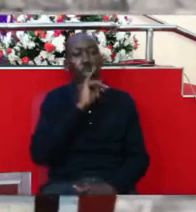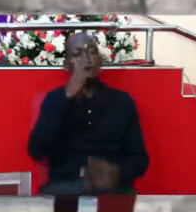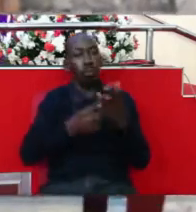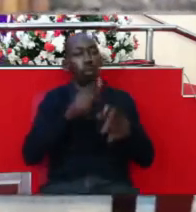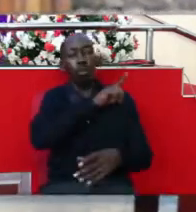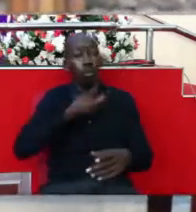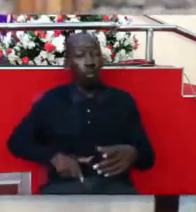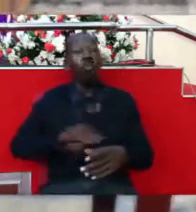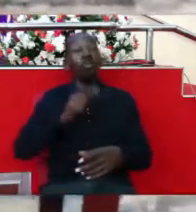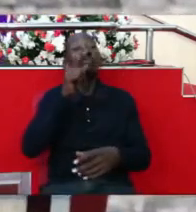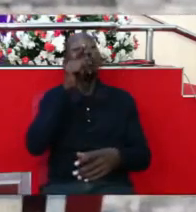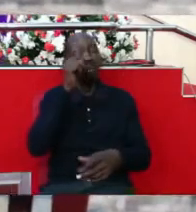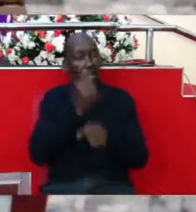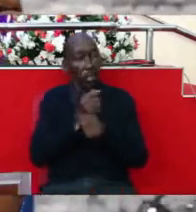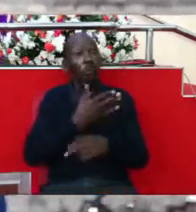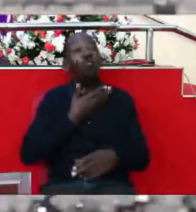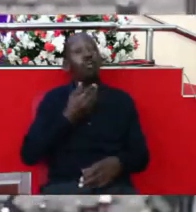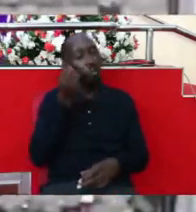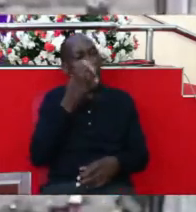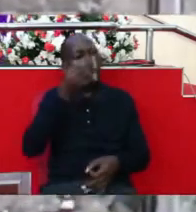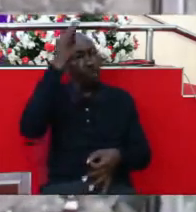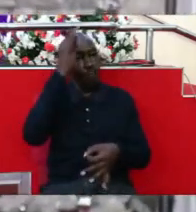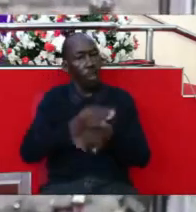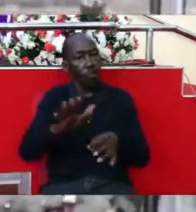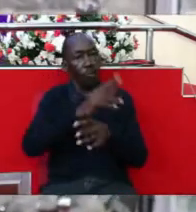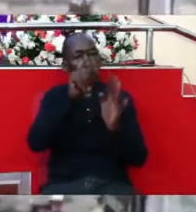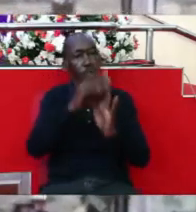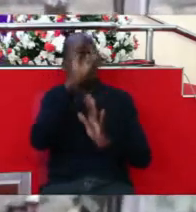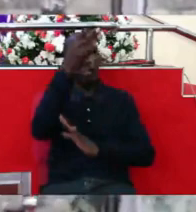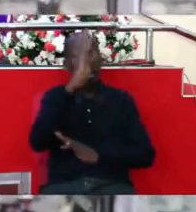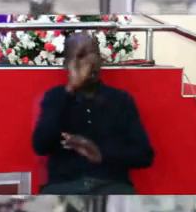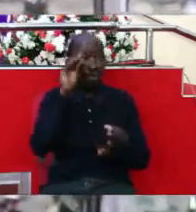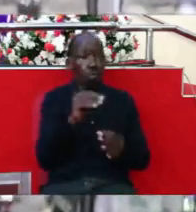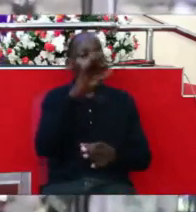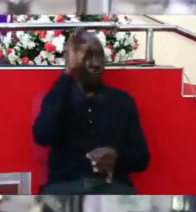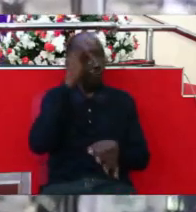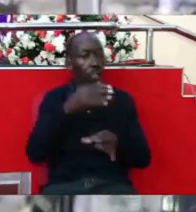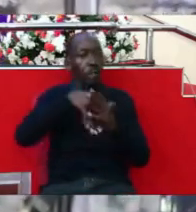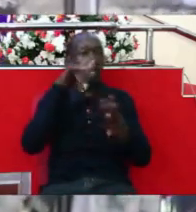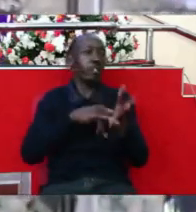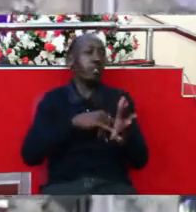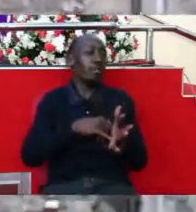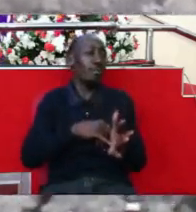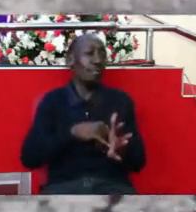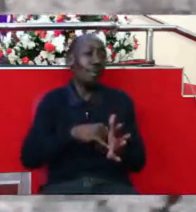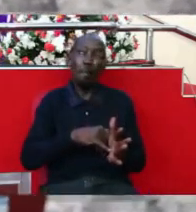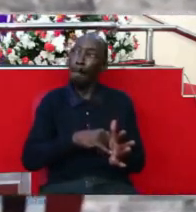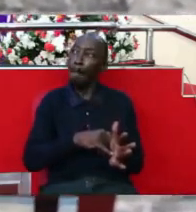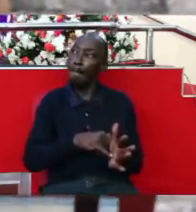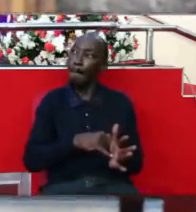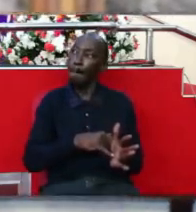did and I want you to know. The faithfulness of God if you put your faith in it. Maana hili ndio Mungu alitenda nataka uamini kwamba